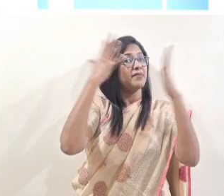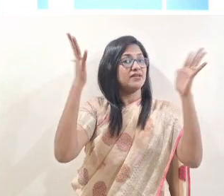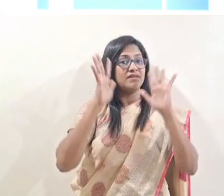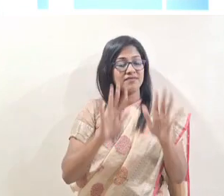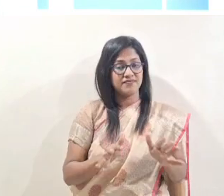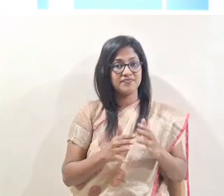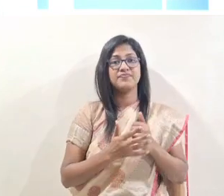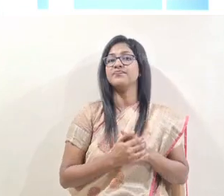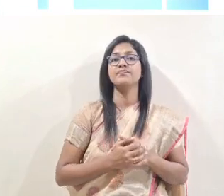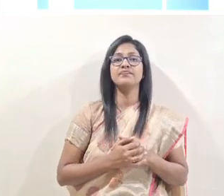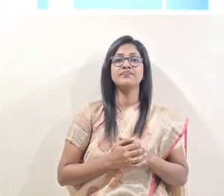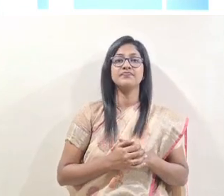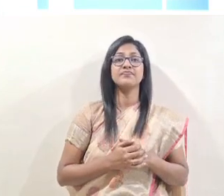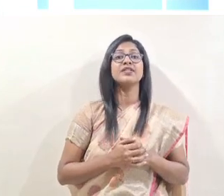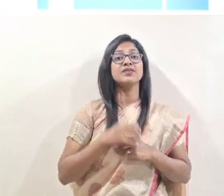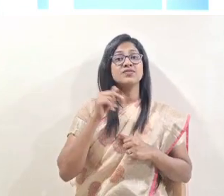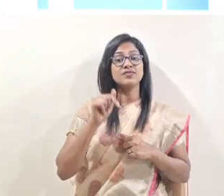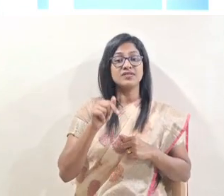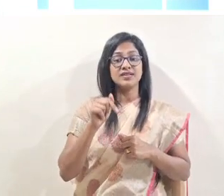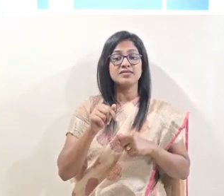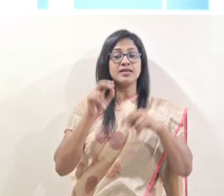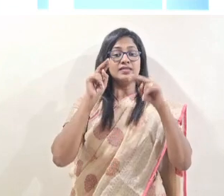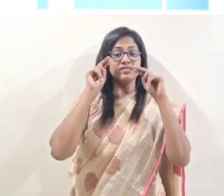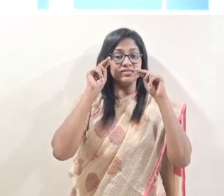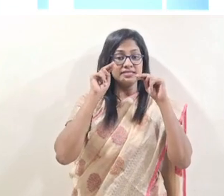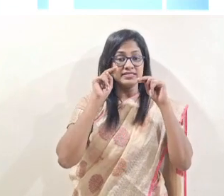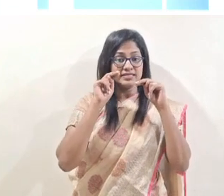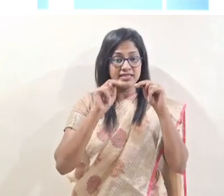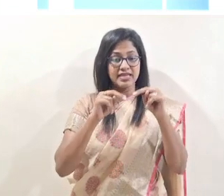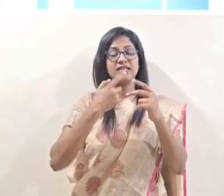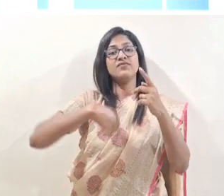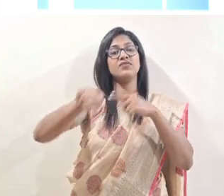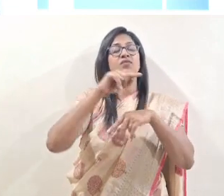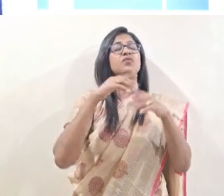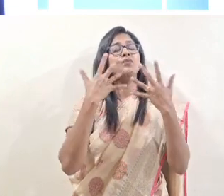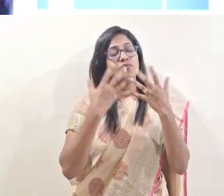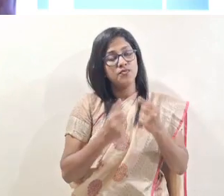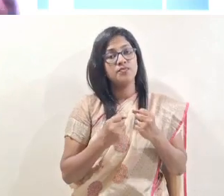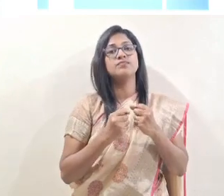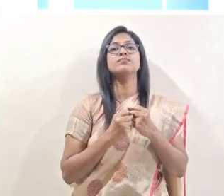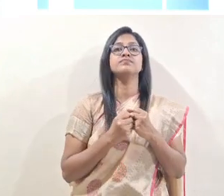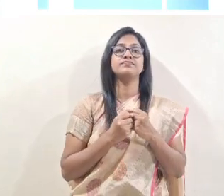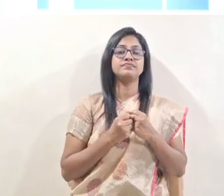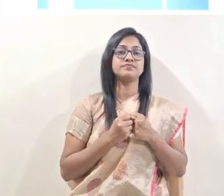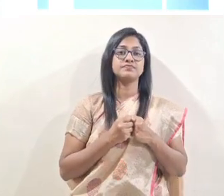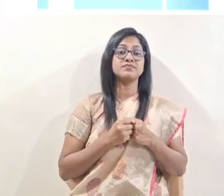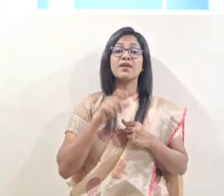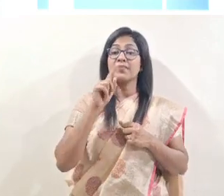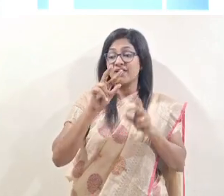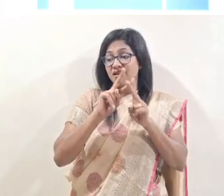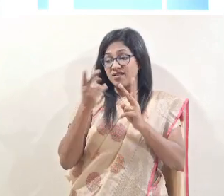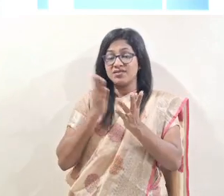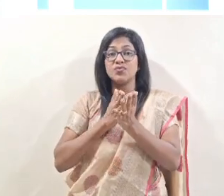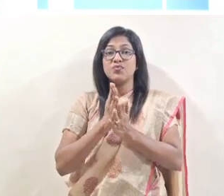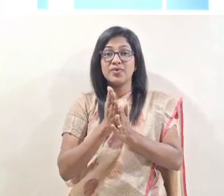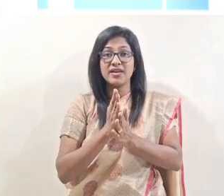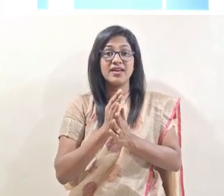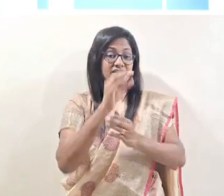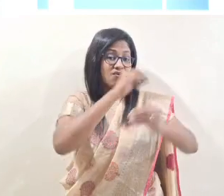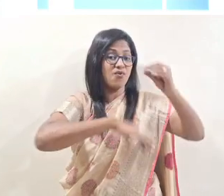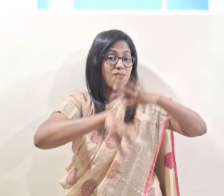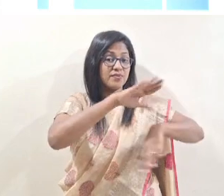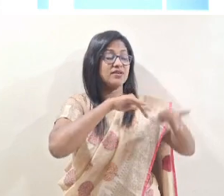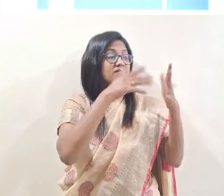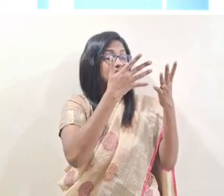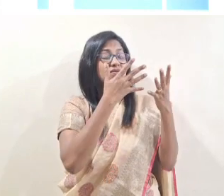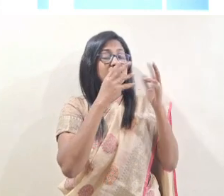So these are the requirements which we would like to have. But the another part which operators would be looking